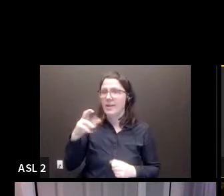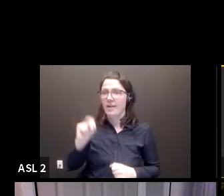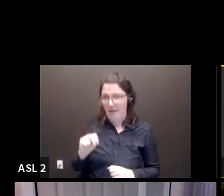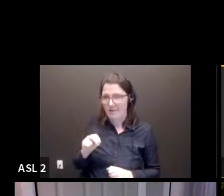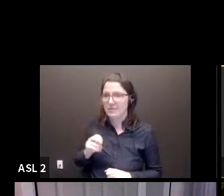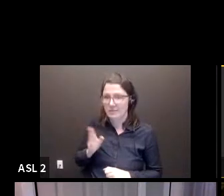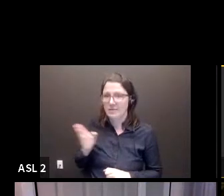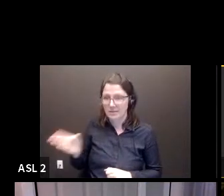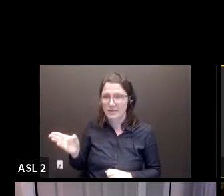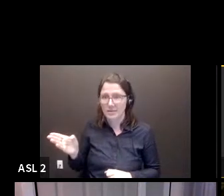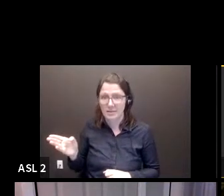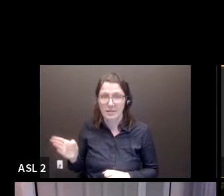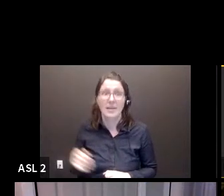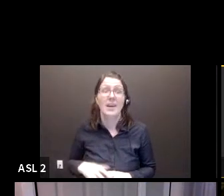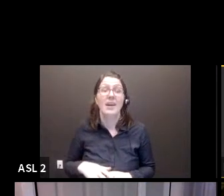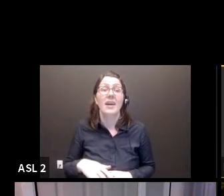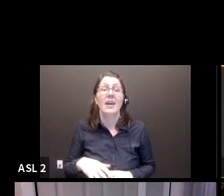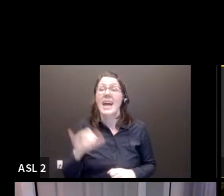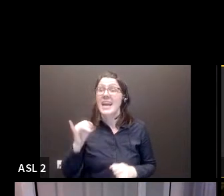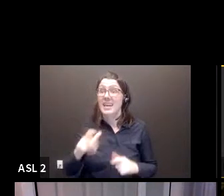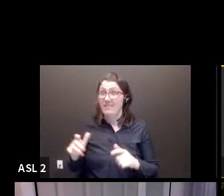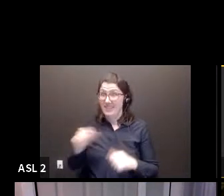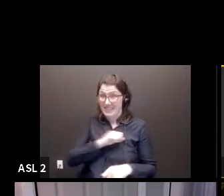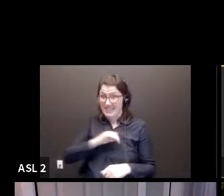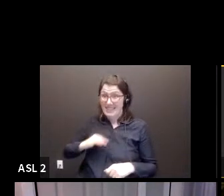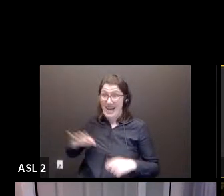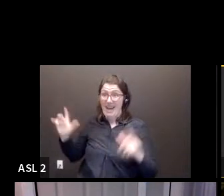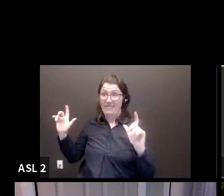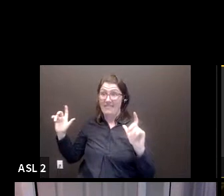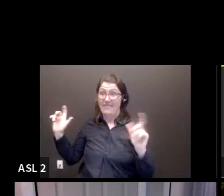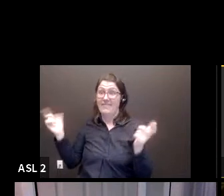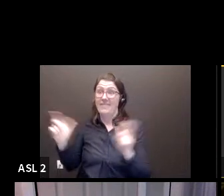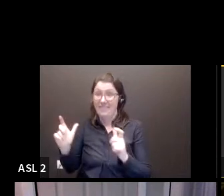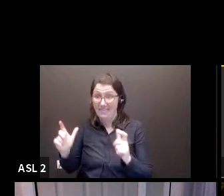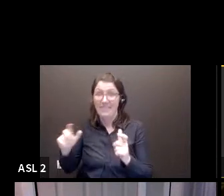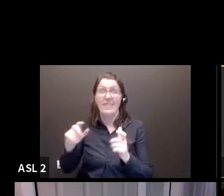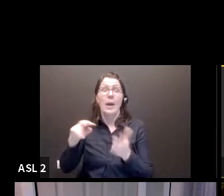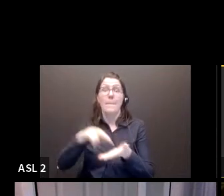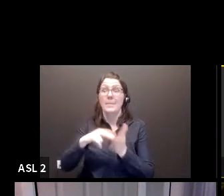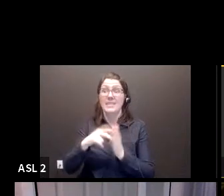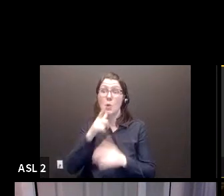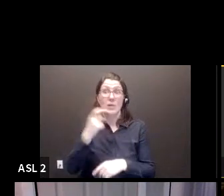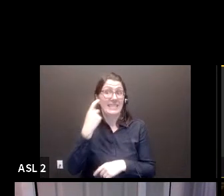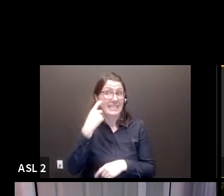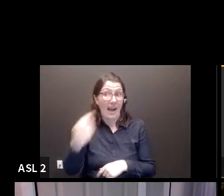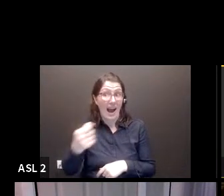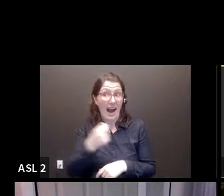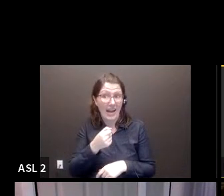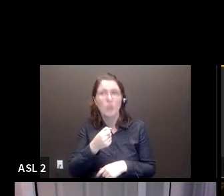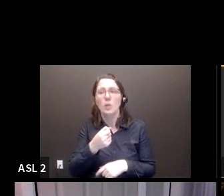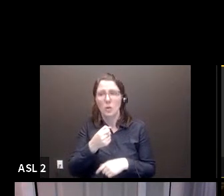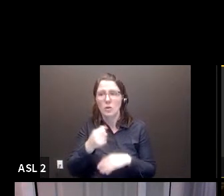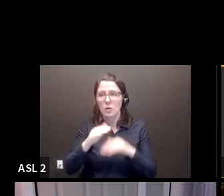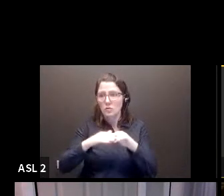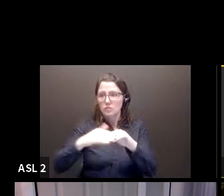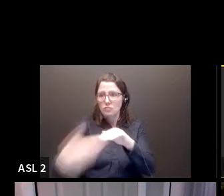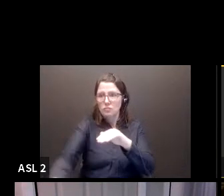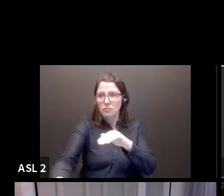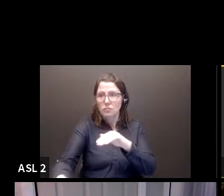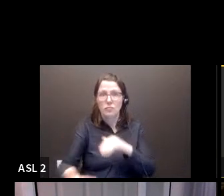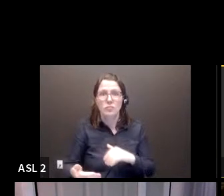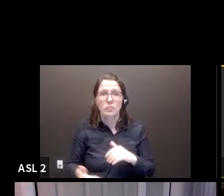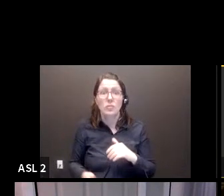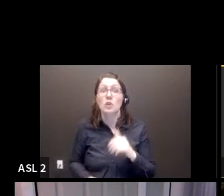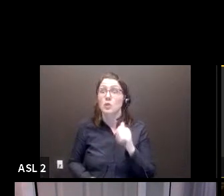lasting and first out if you're reducing the size of your ftes so the vast majority of fdes that would come from a significant budget reduction would be